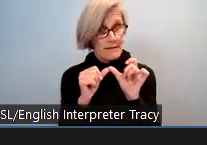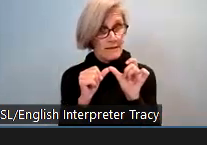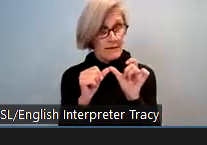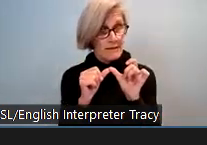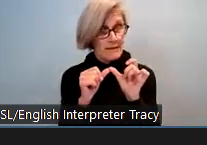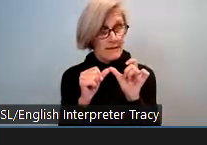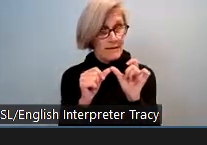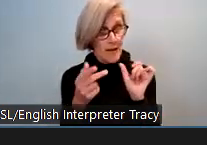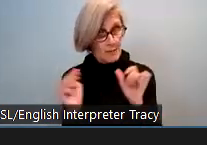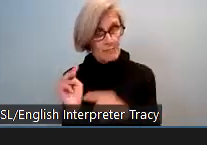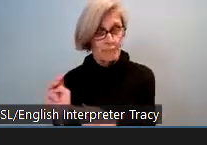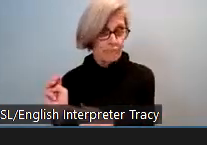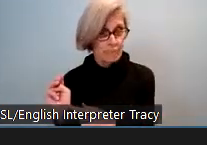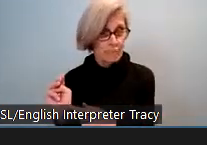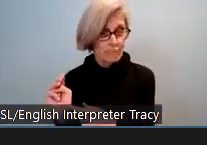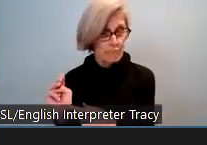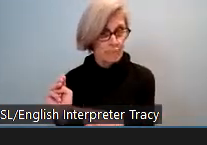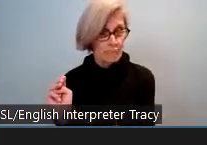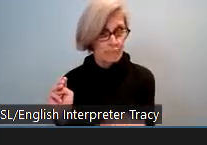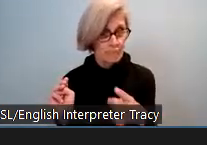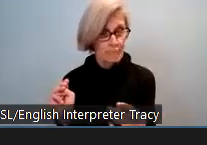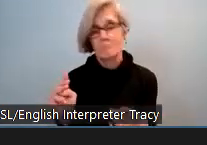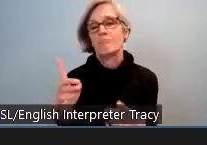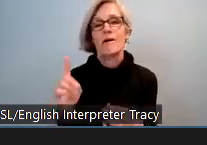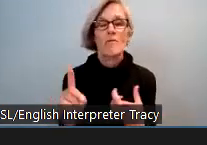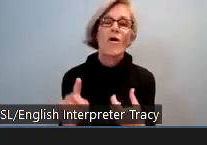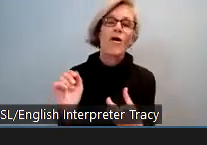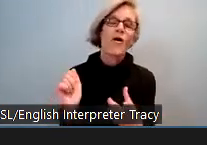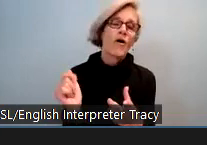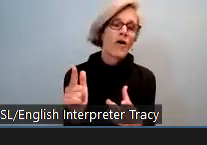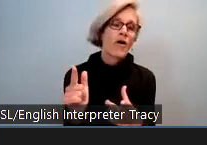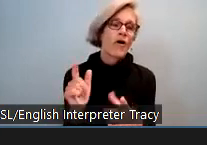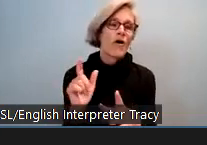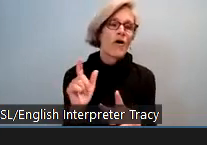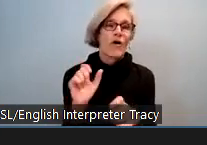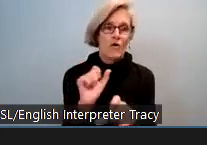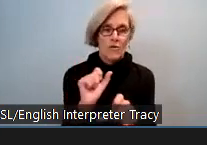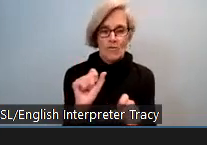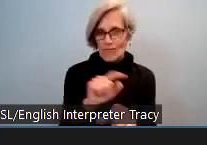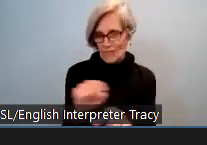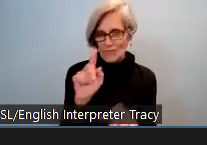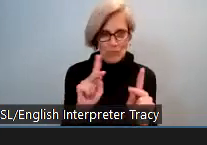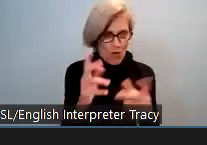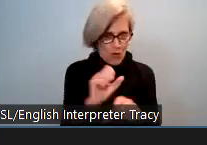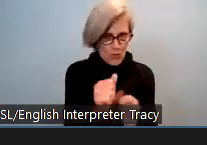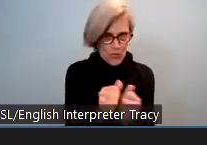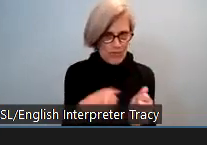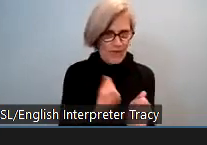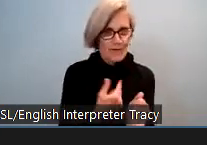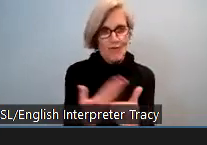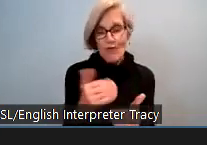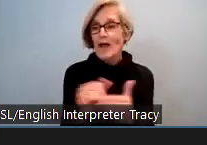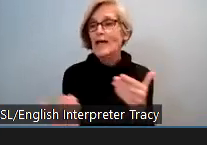with all of those folks that we've worked with before, and any new organizations that are on the call. Welcome, and